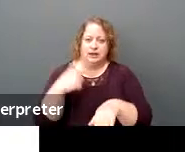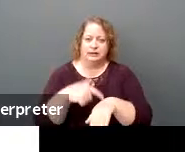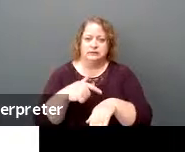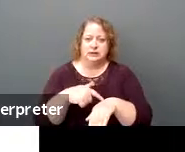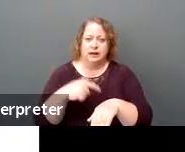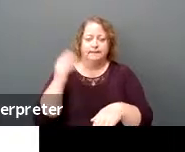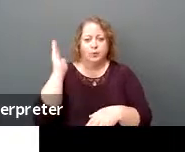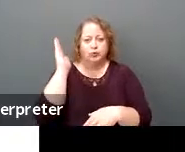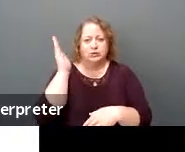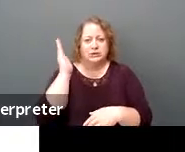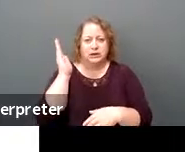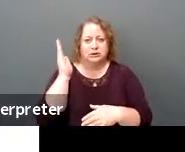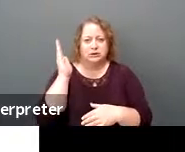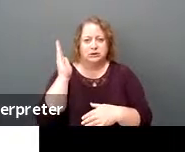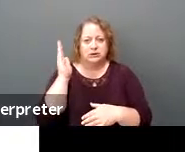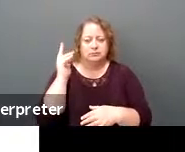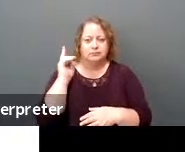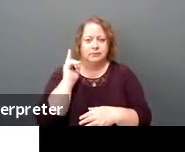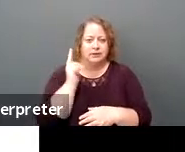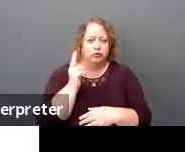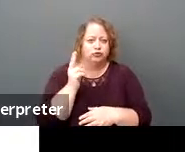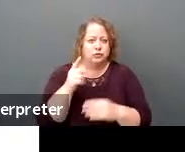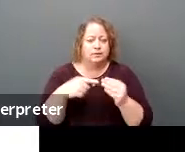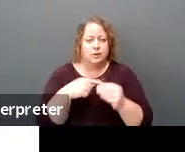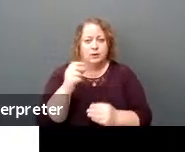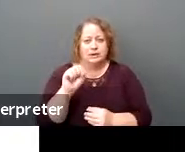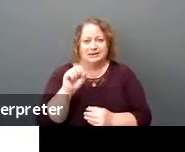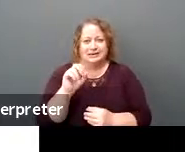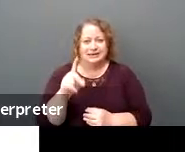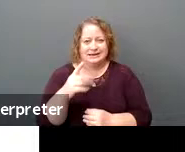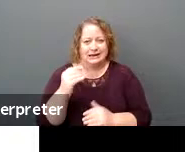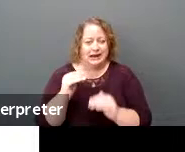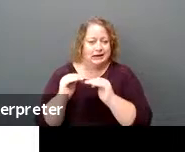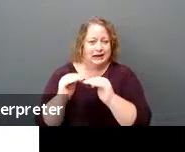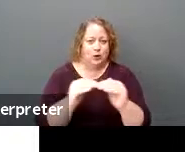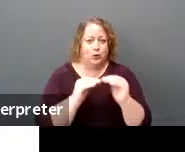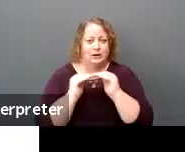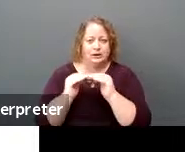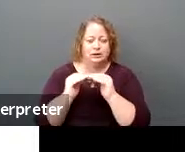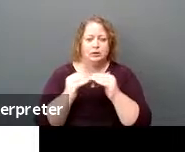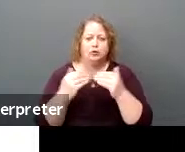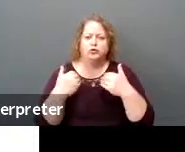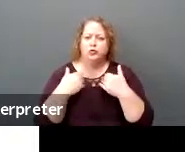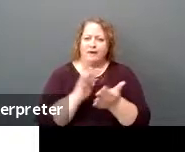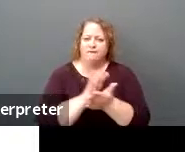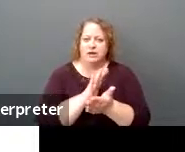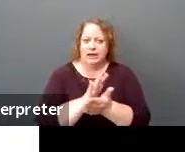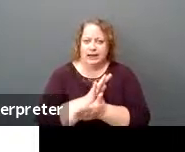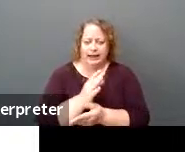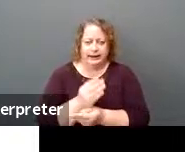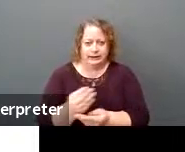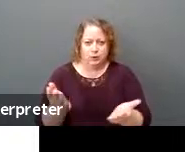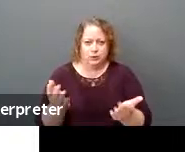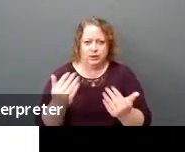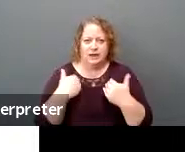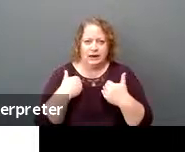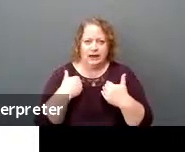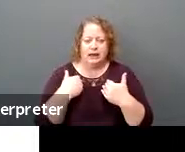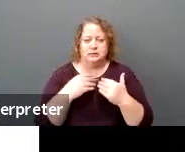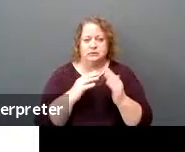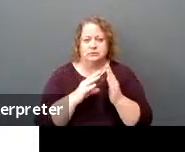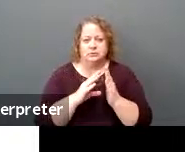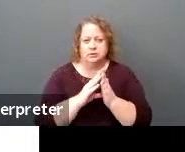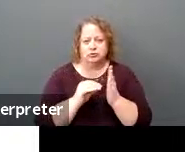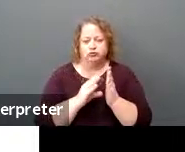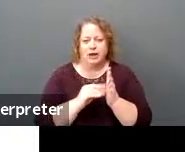we presented the history of SSD and equity. You do have a handout that has the draft of